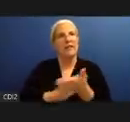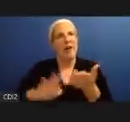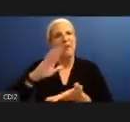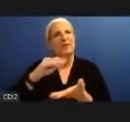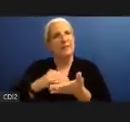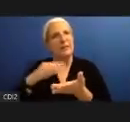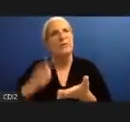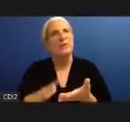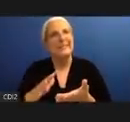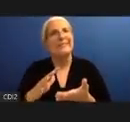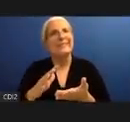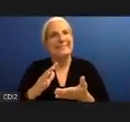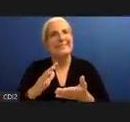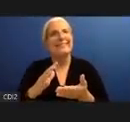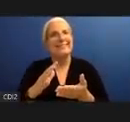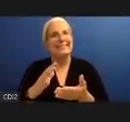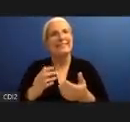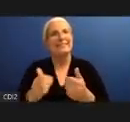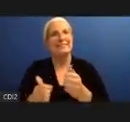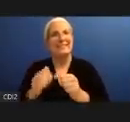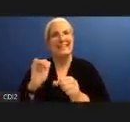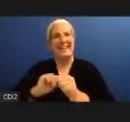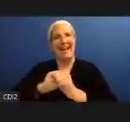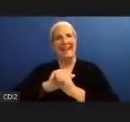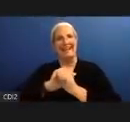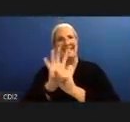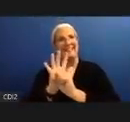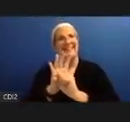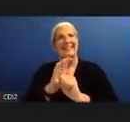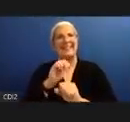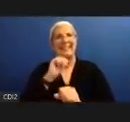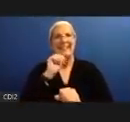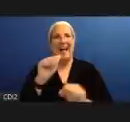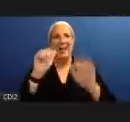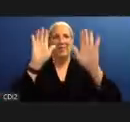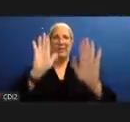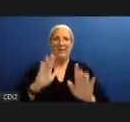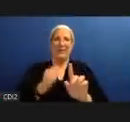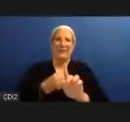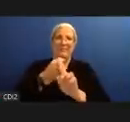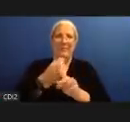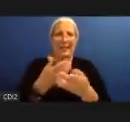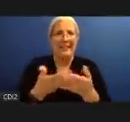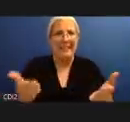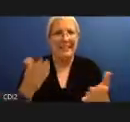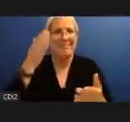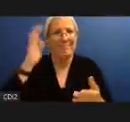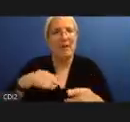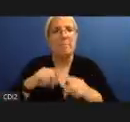pandemic, not a great thing to wish upon the world, but in terms of that learning environment,